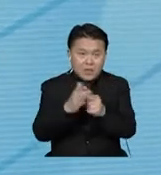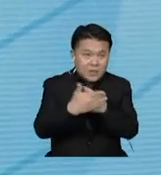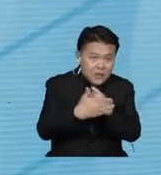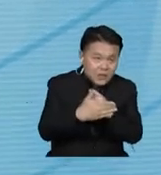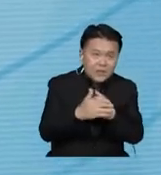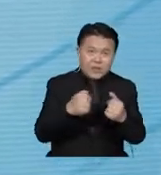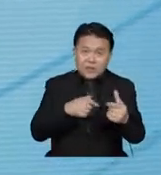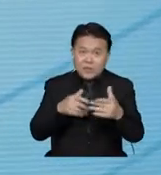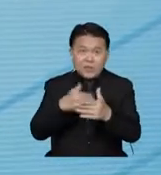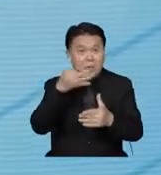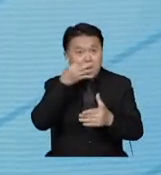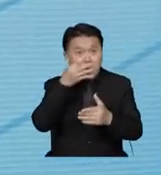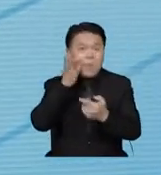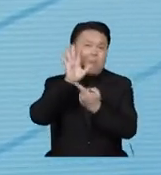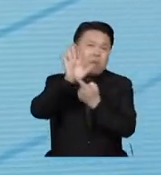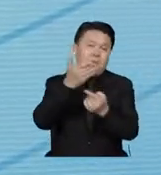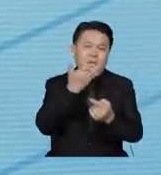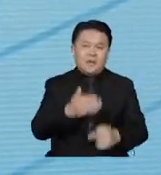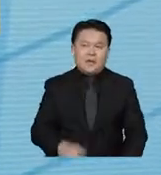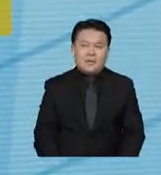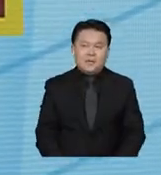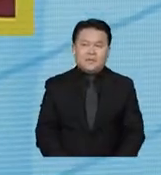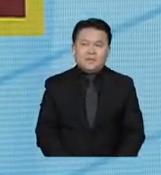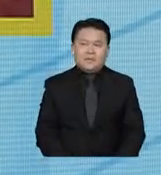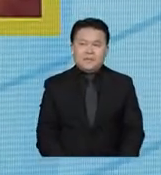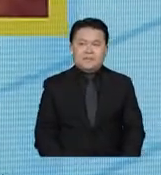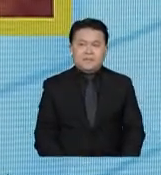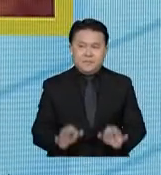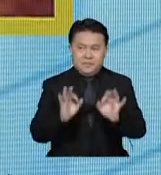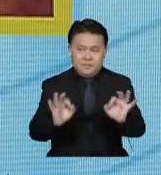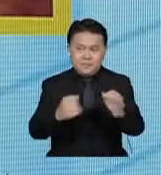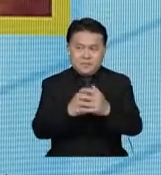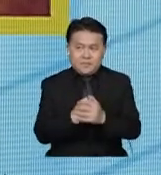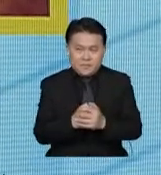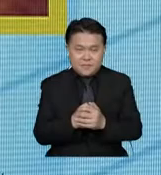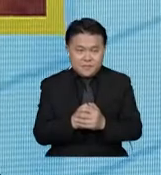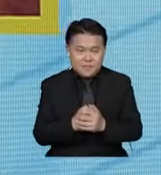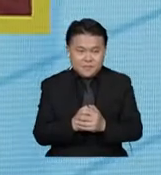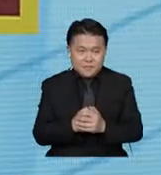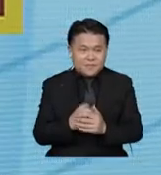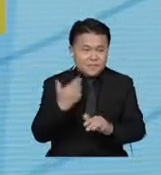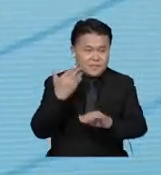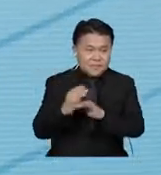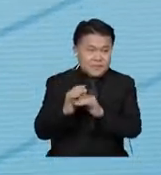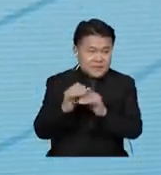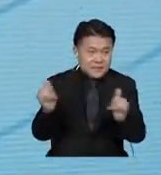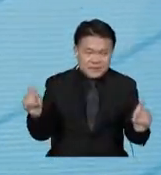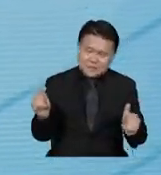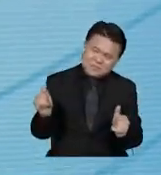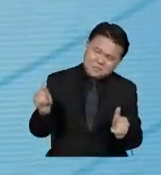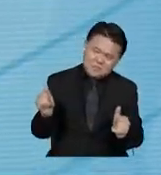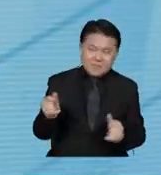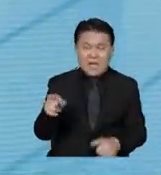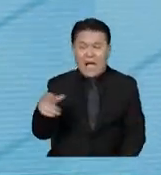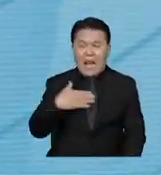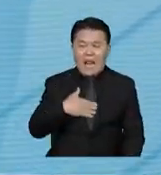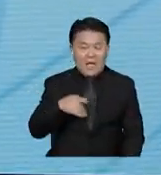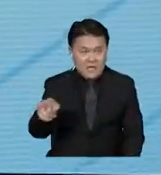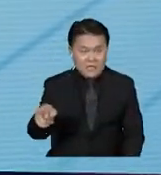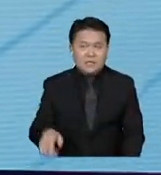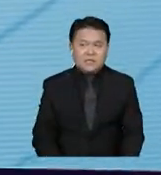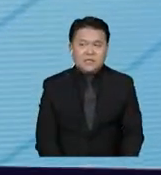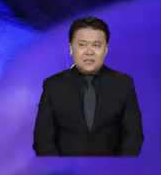Our brains use the presence of white sclera to subconsciously recognize another human. And it's the feature that